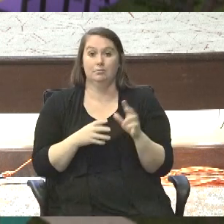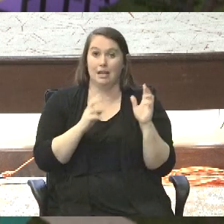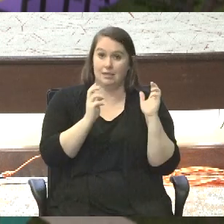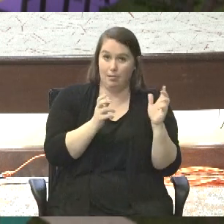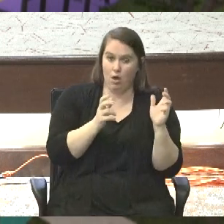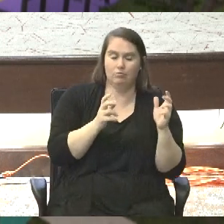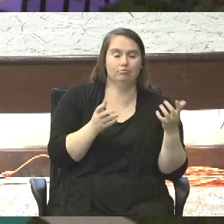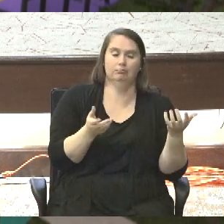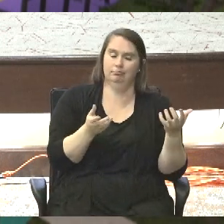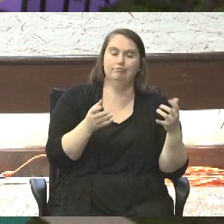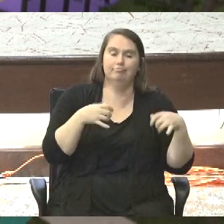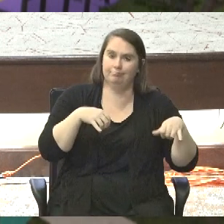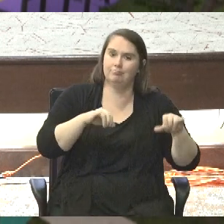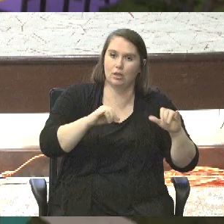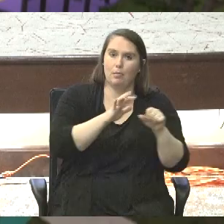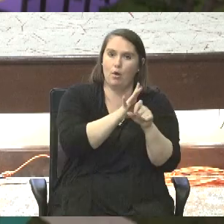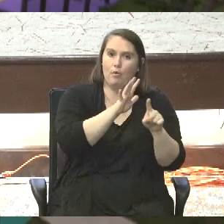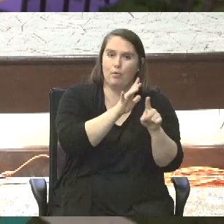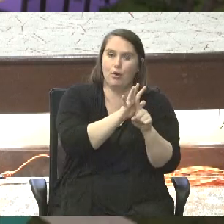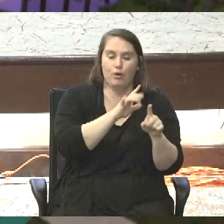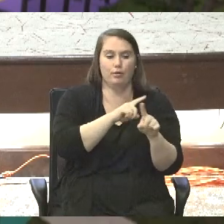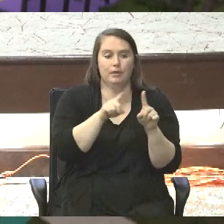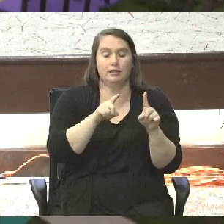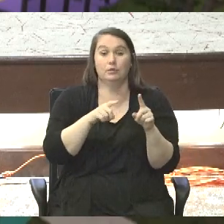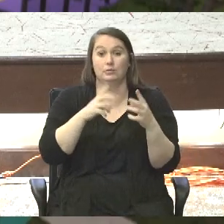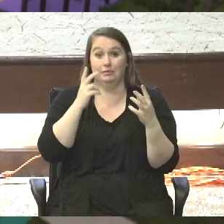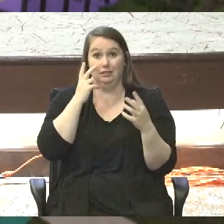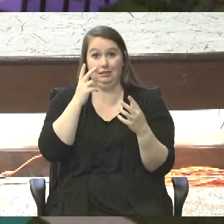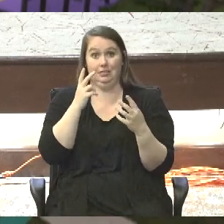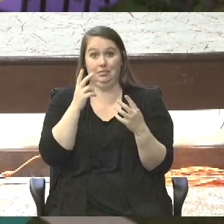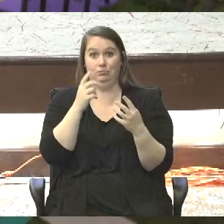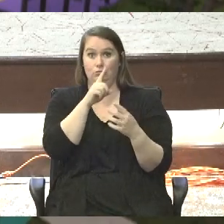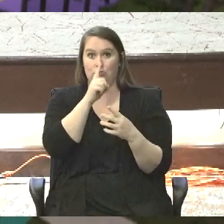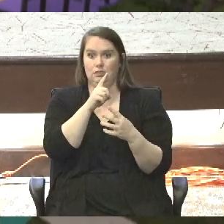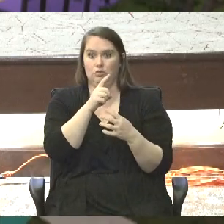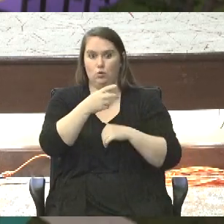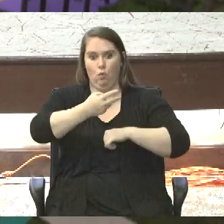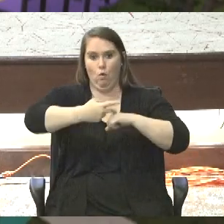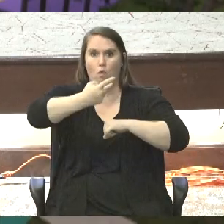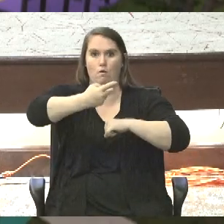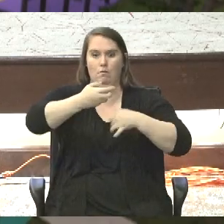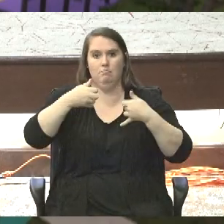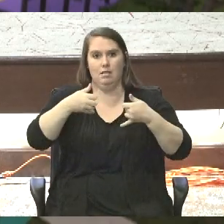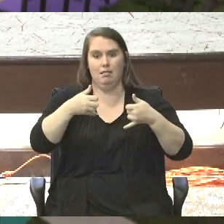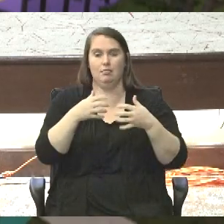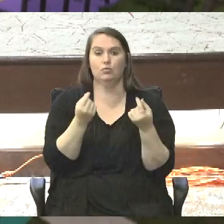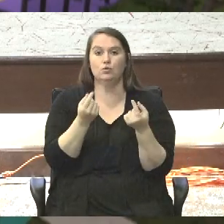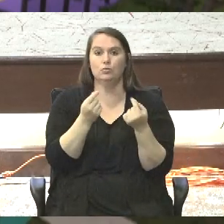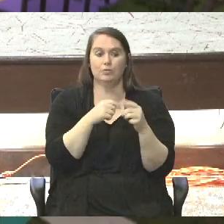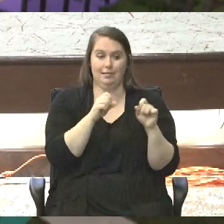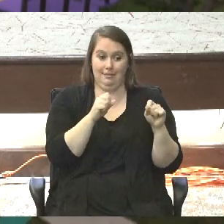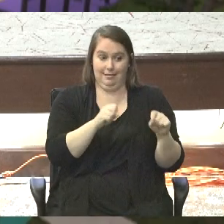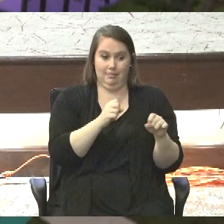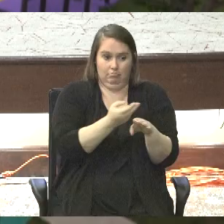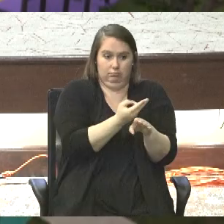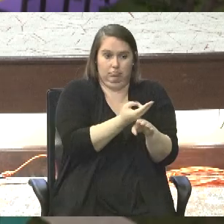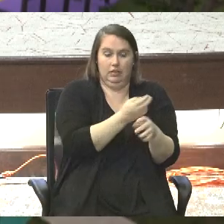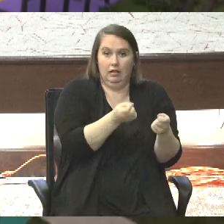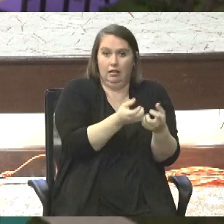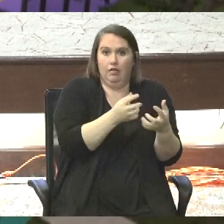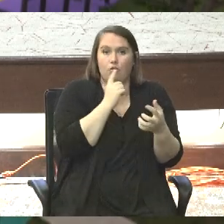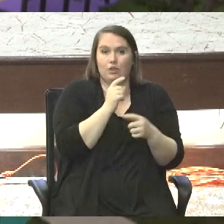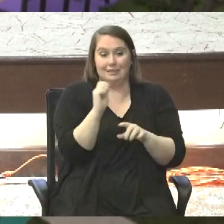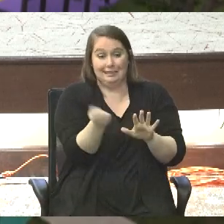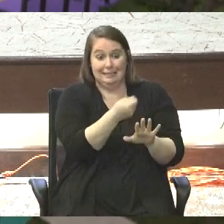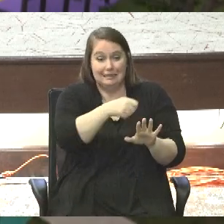Basketball remains very popular in our sports courts, but what we've seen is really dual play to where they're getting utilized a lot on our tennis